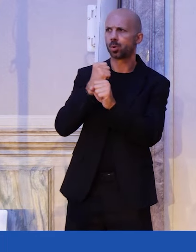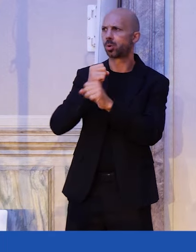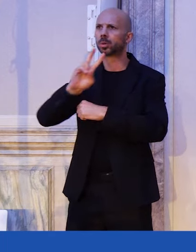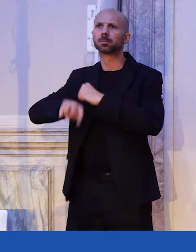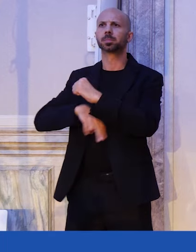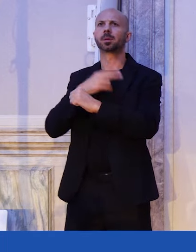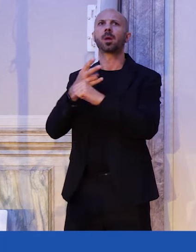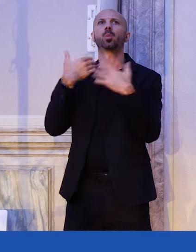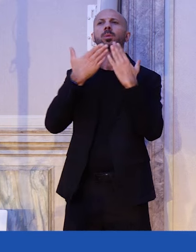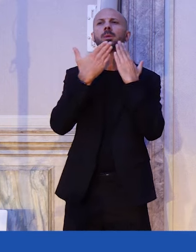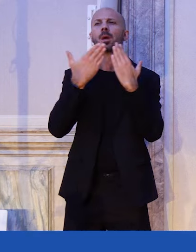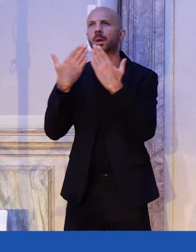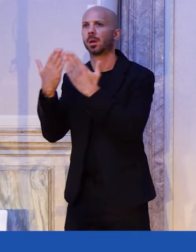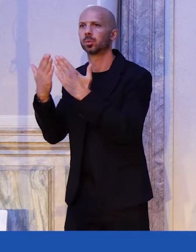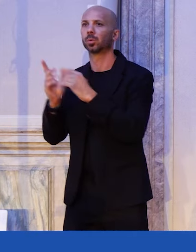deserved